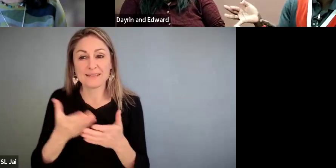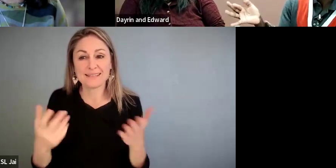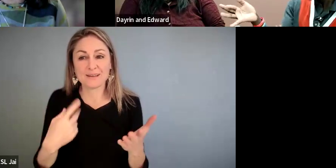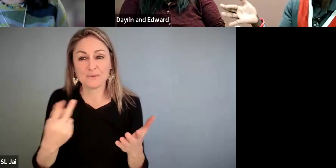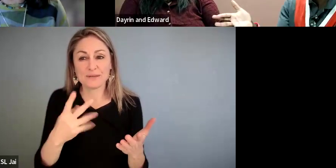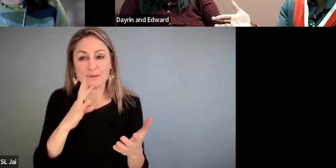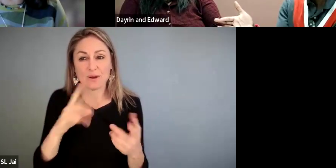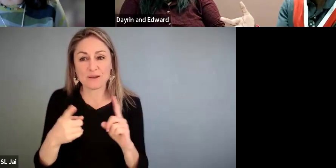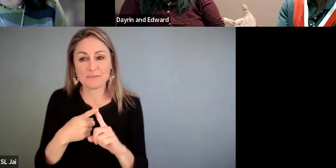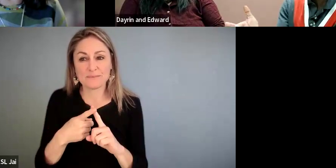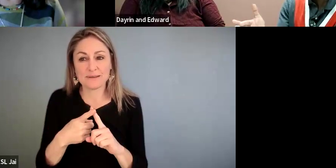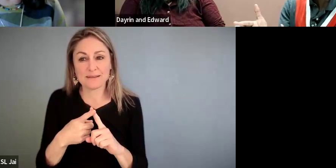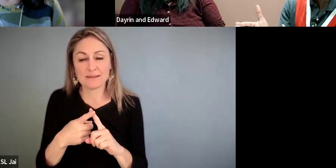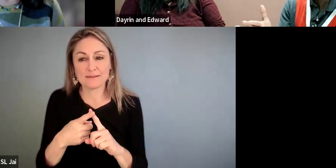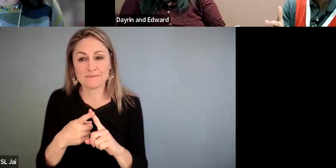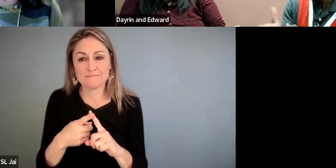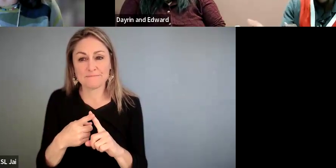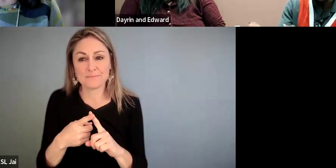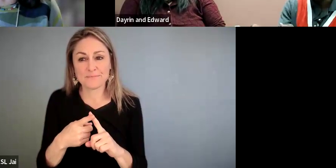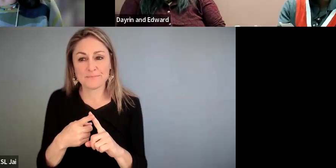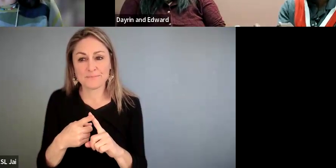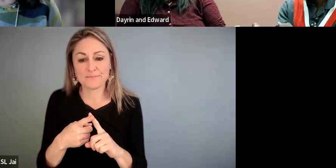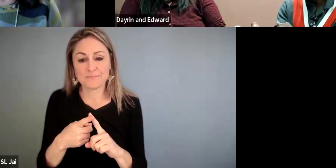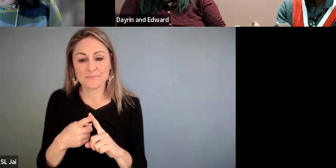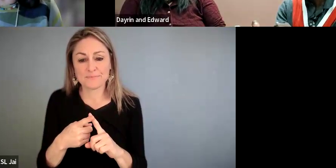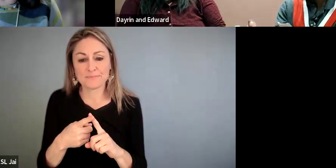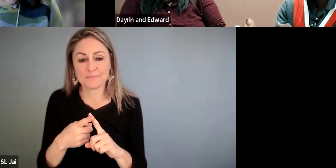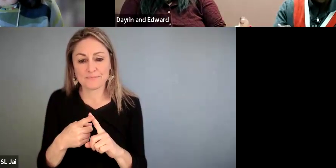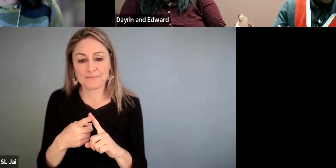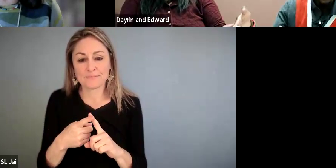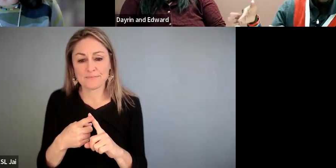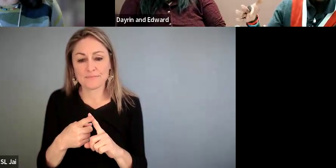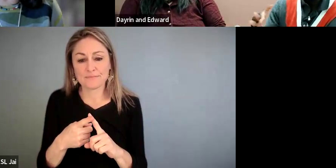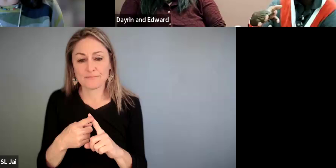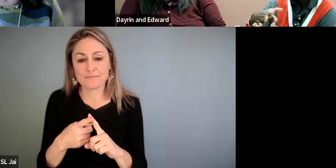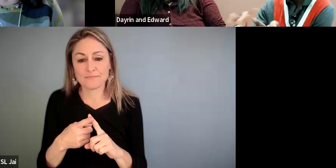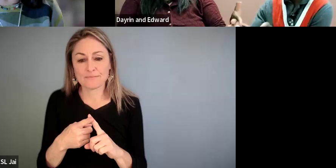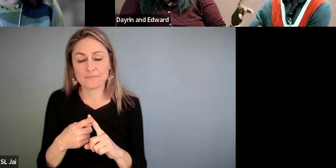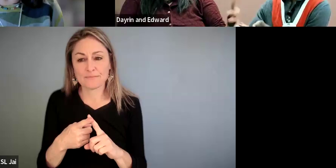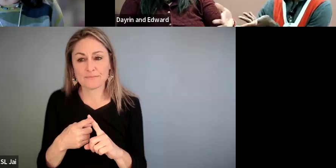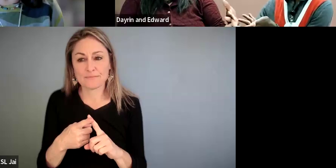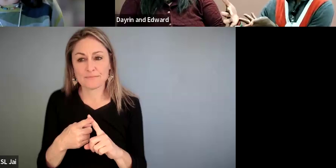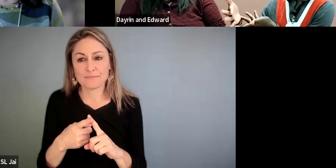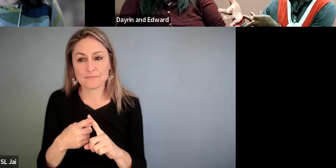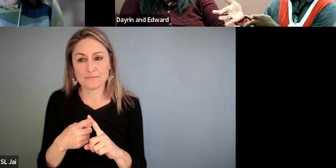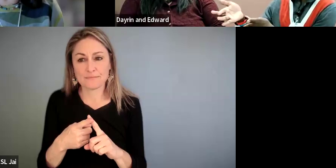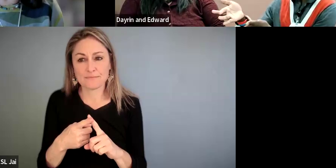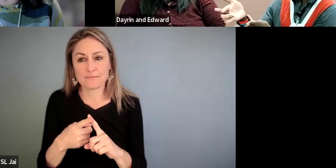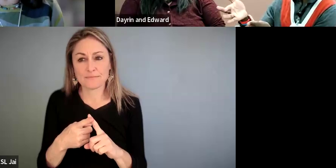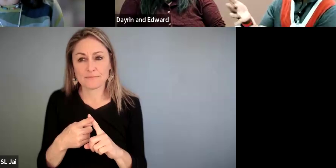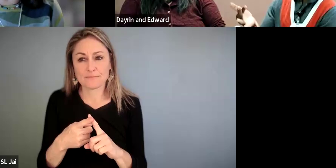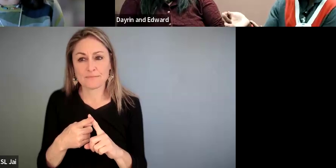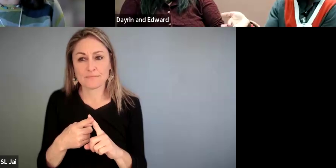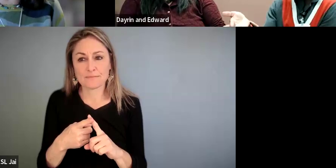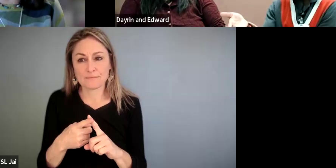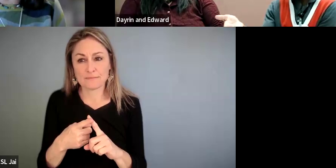is not only being on time, but meeting those requirements as